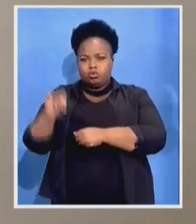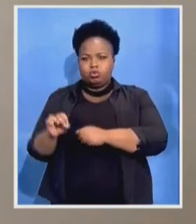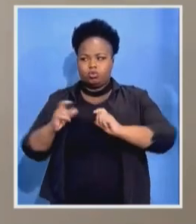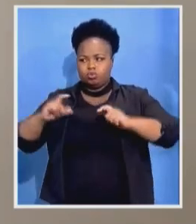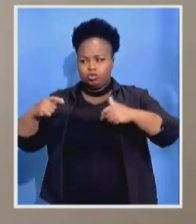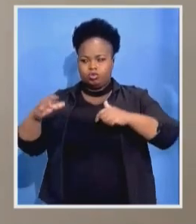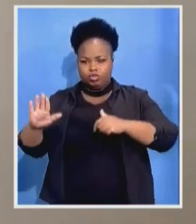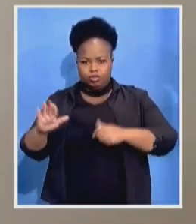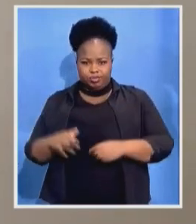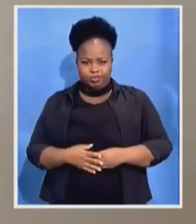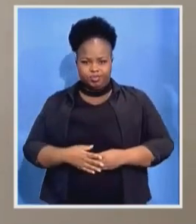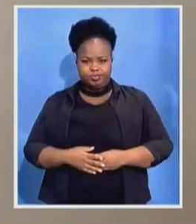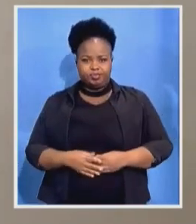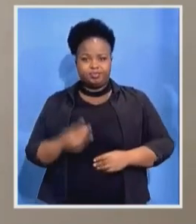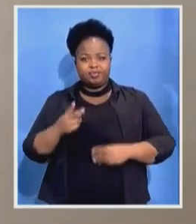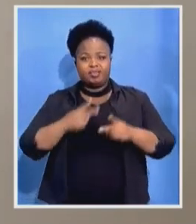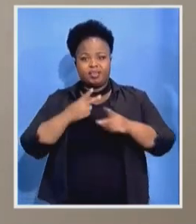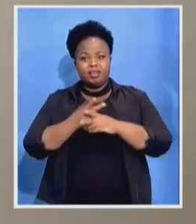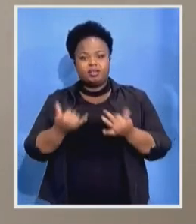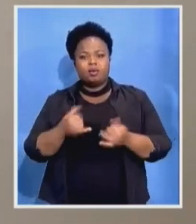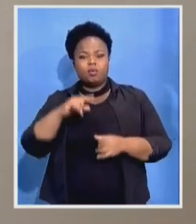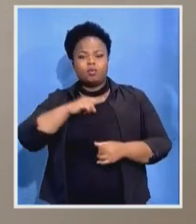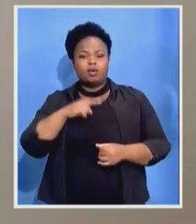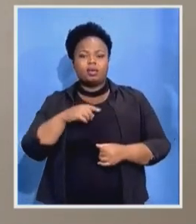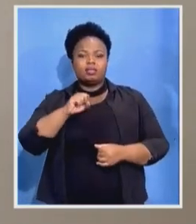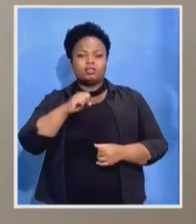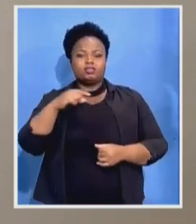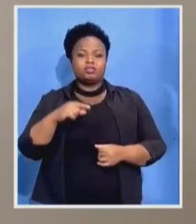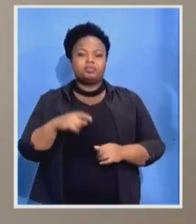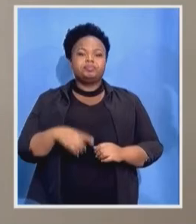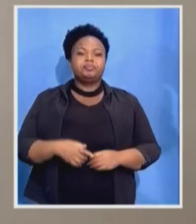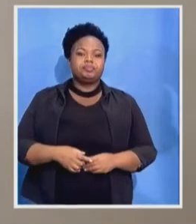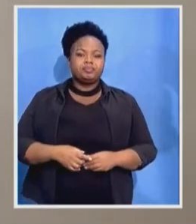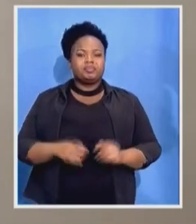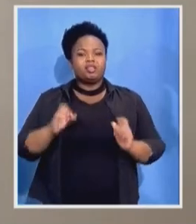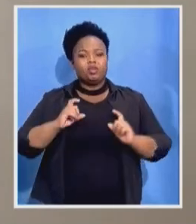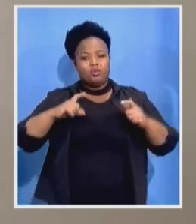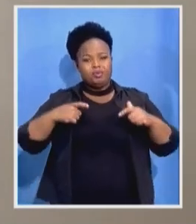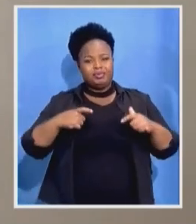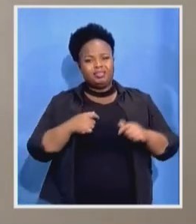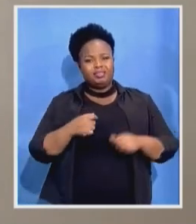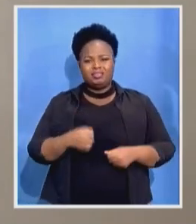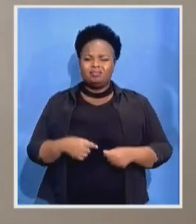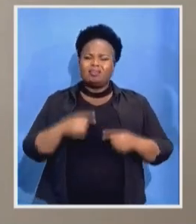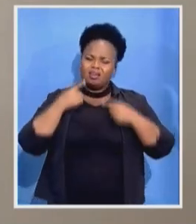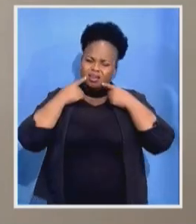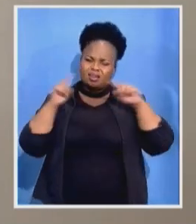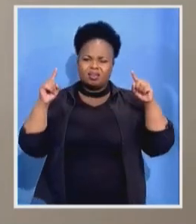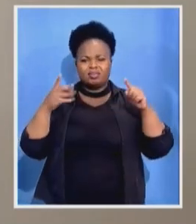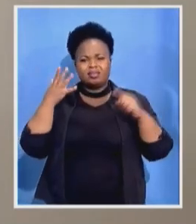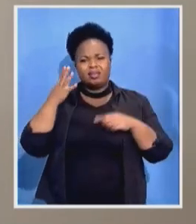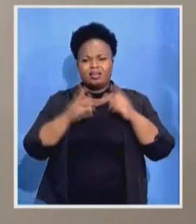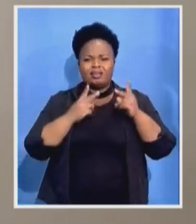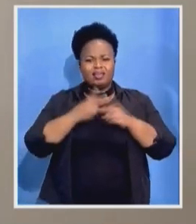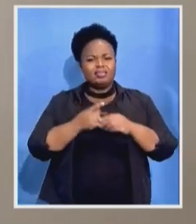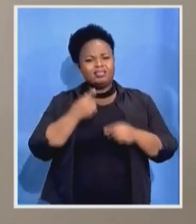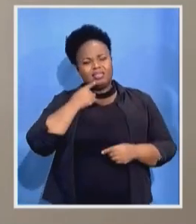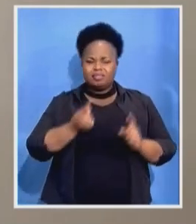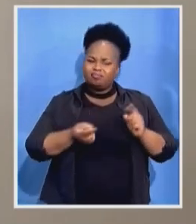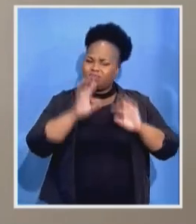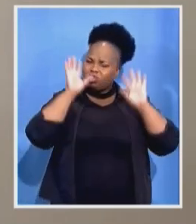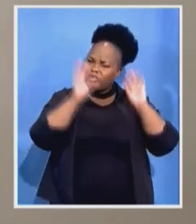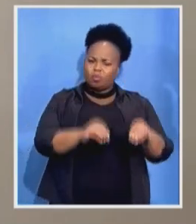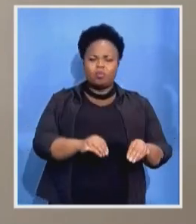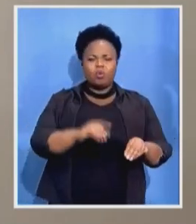further and actually denounced all those who are trying to discredit the Zondo